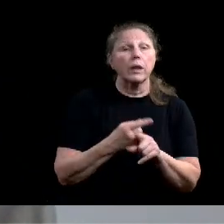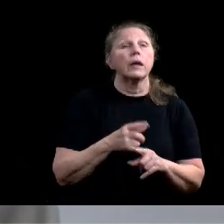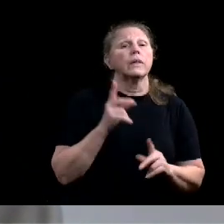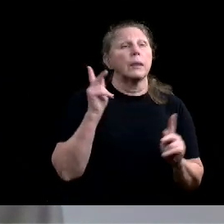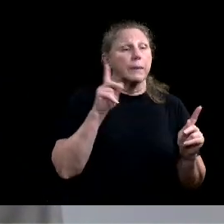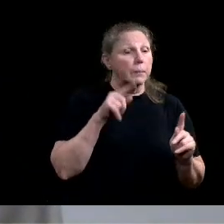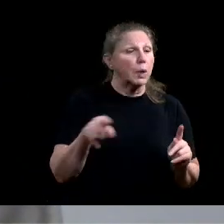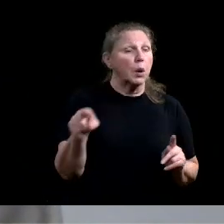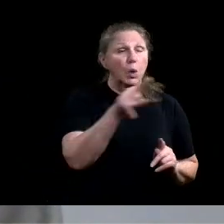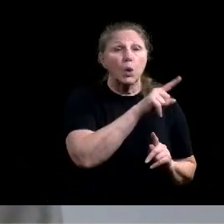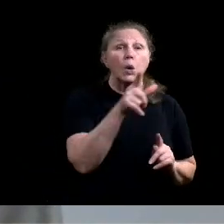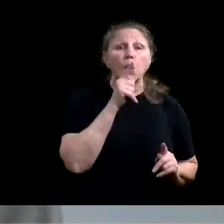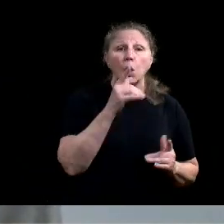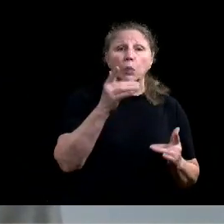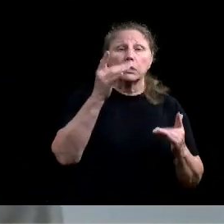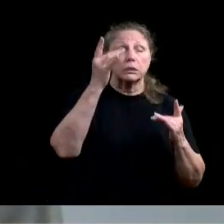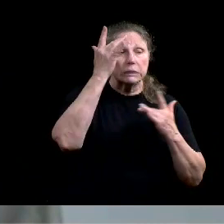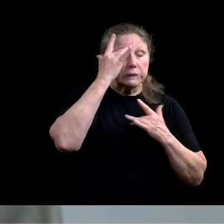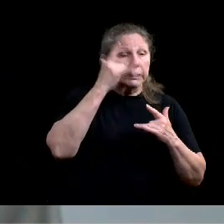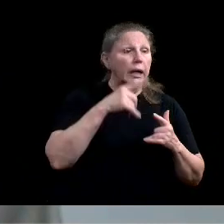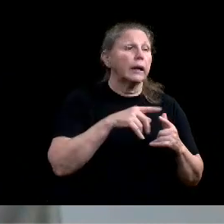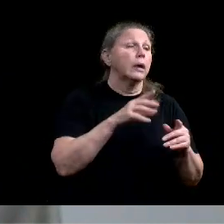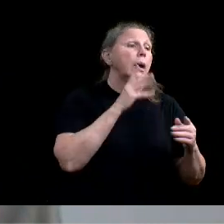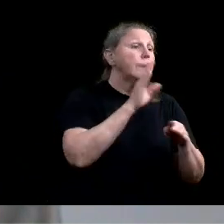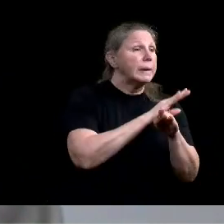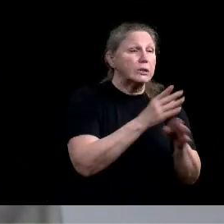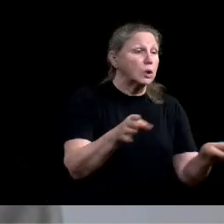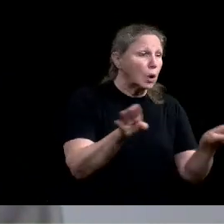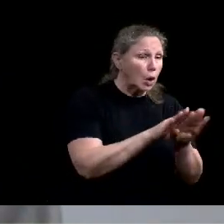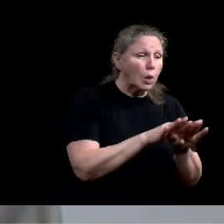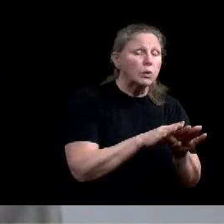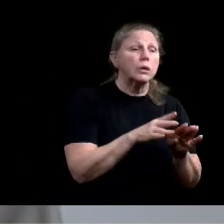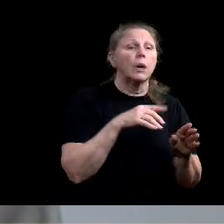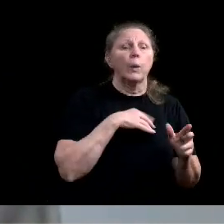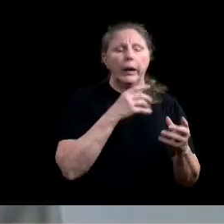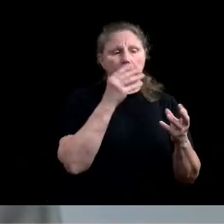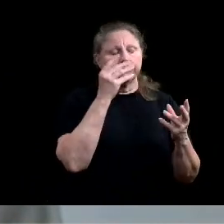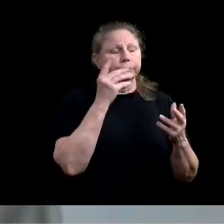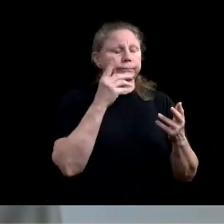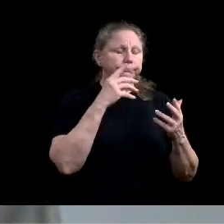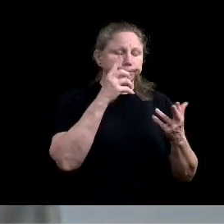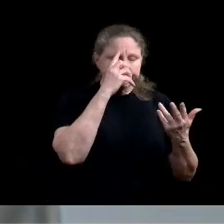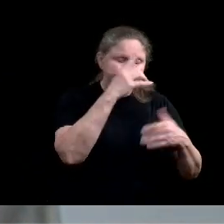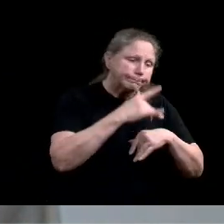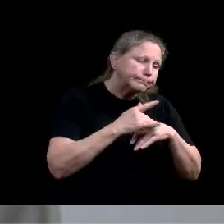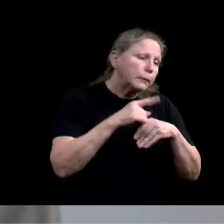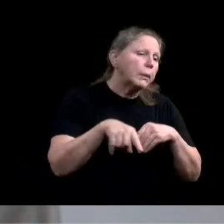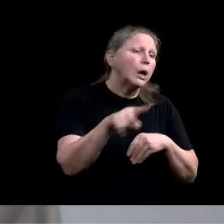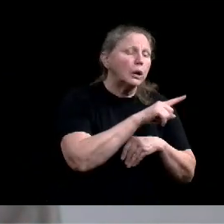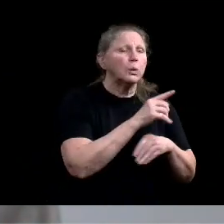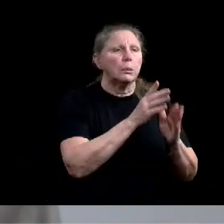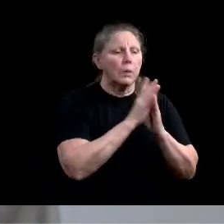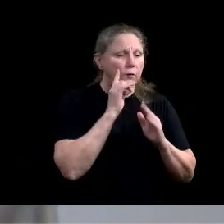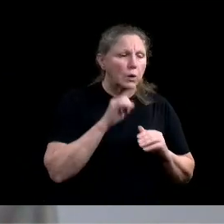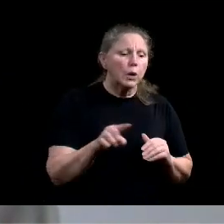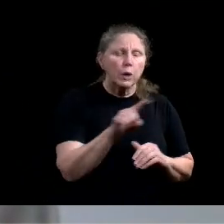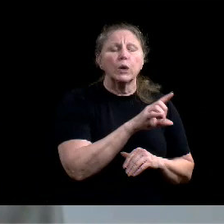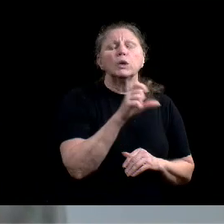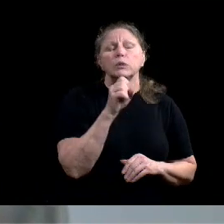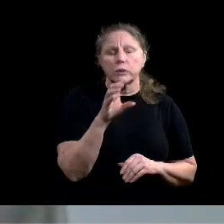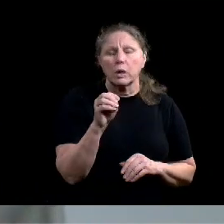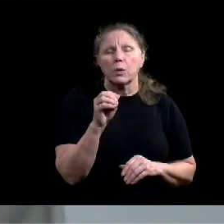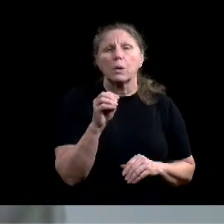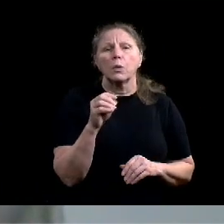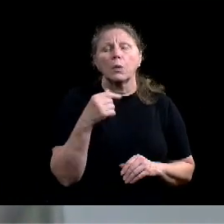people, and those who have become ill. And so we will promise you that we'll keep working on it and